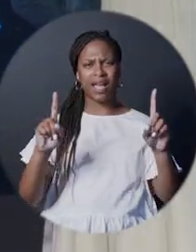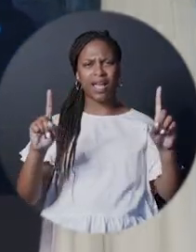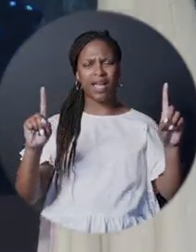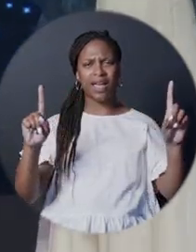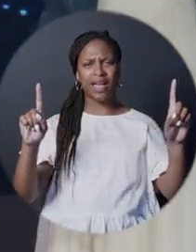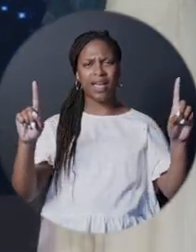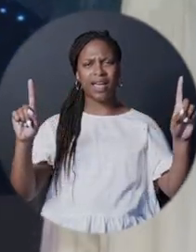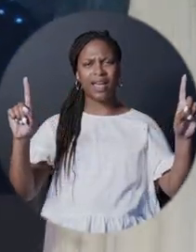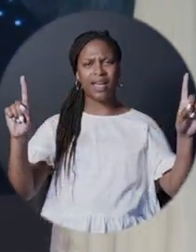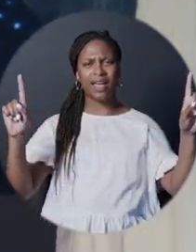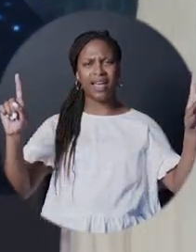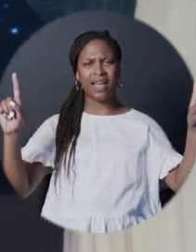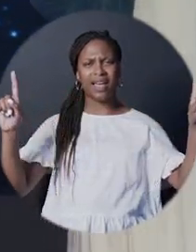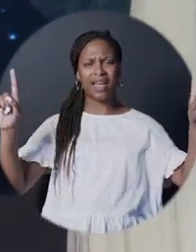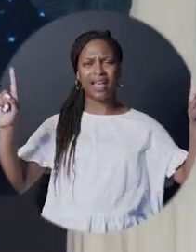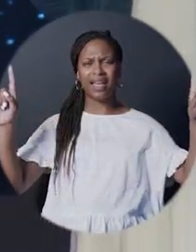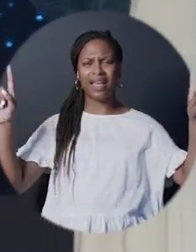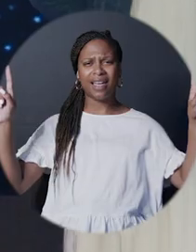earth